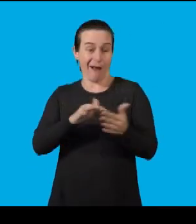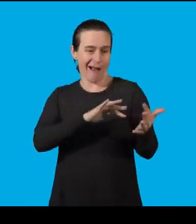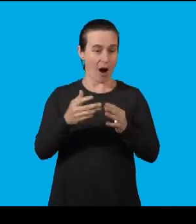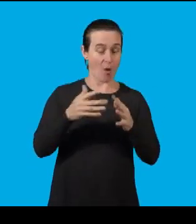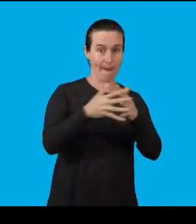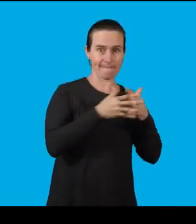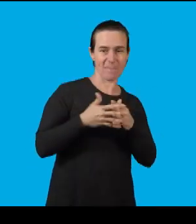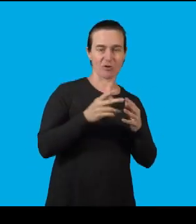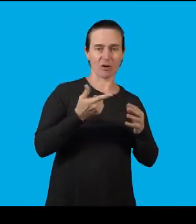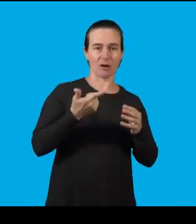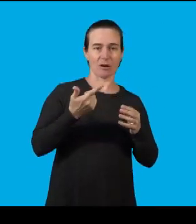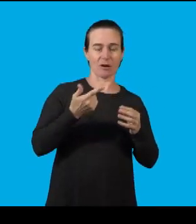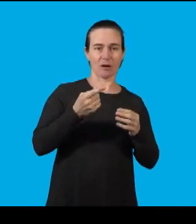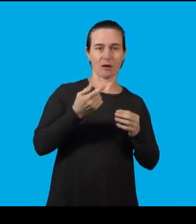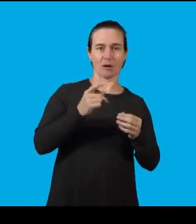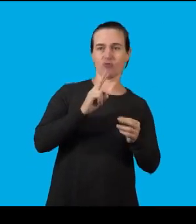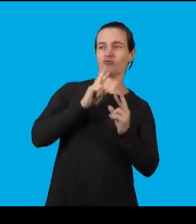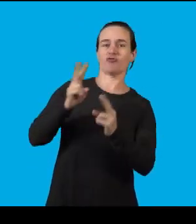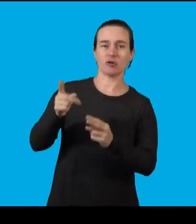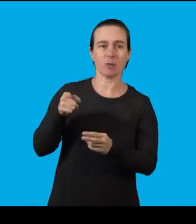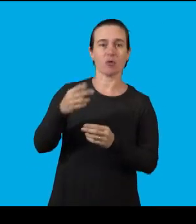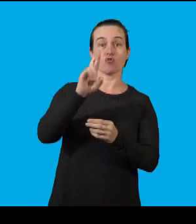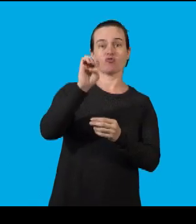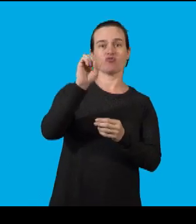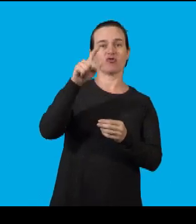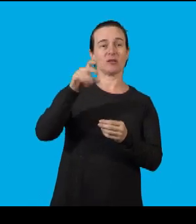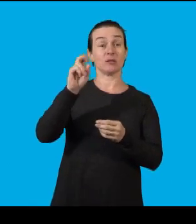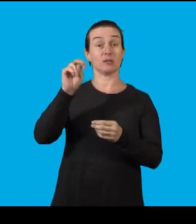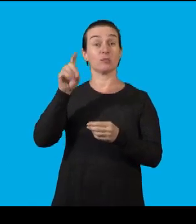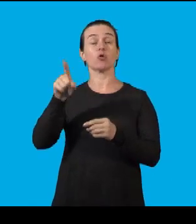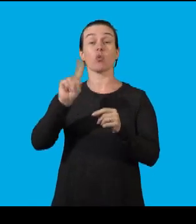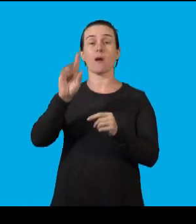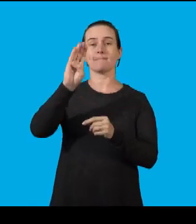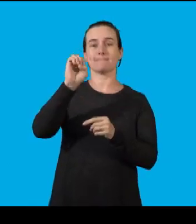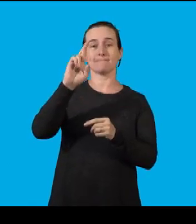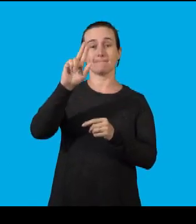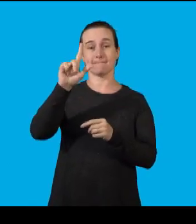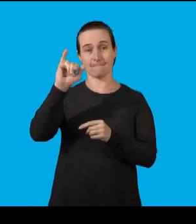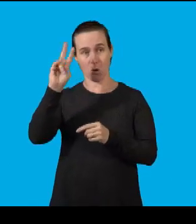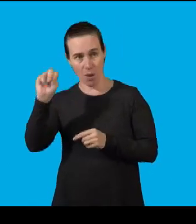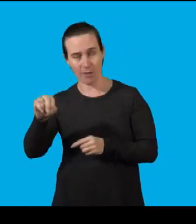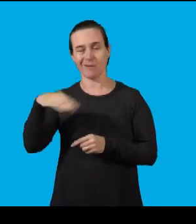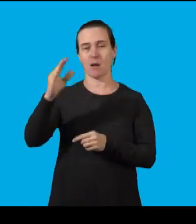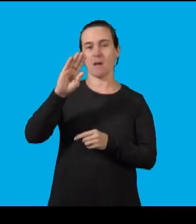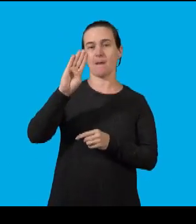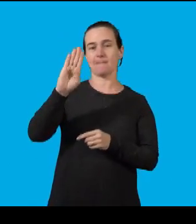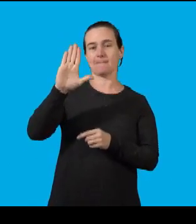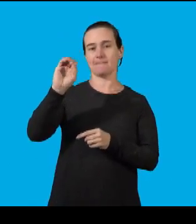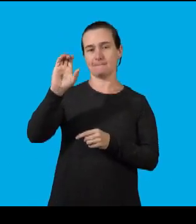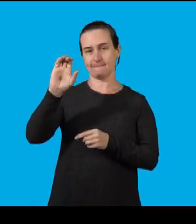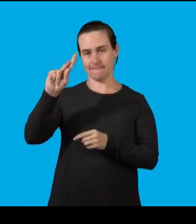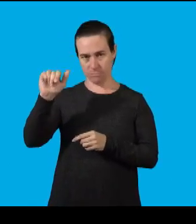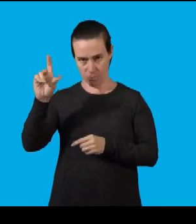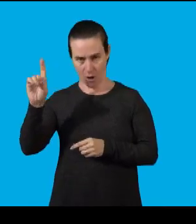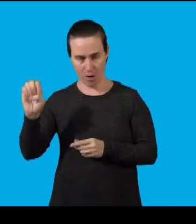Berlin blockade. So you will have studied the Berlin blockade. Now you have to define it in your own words.